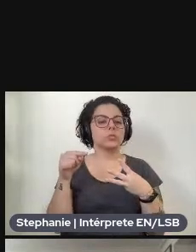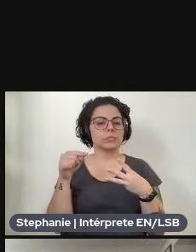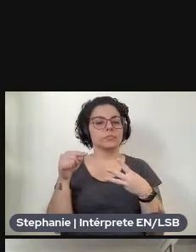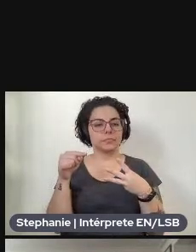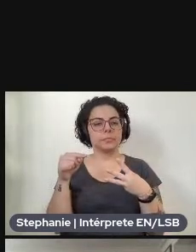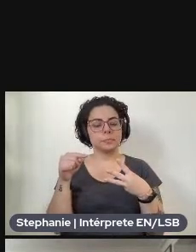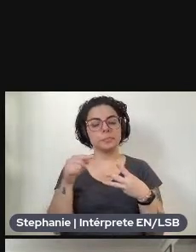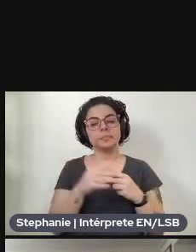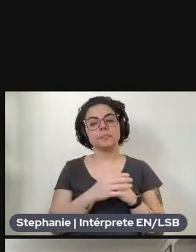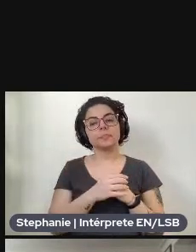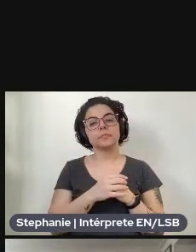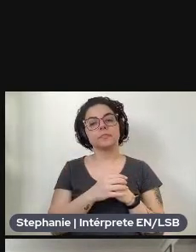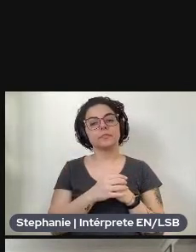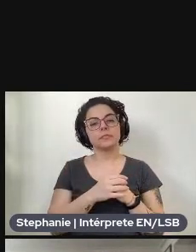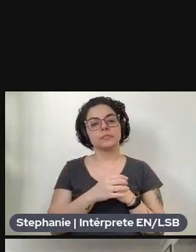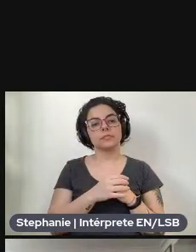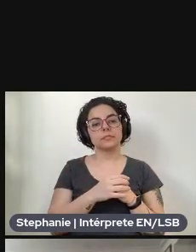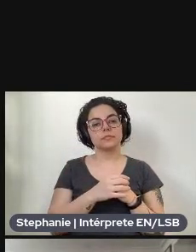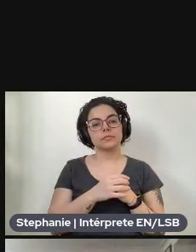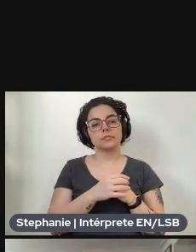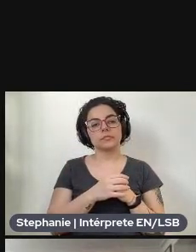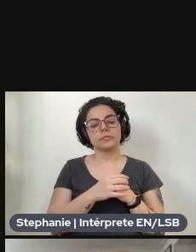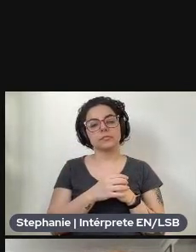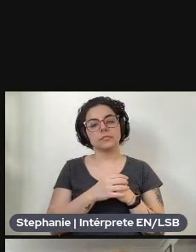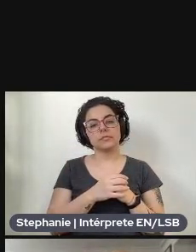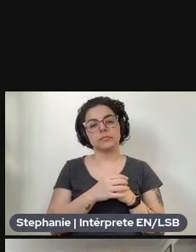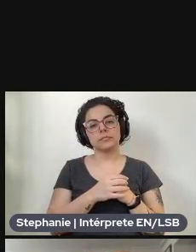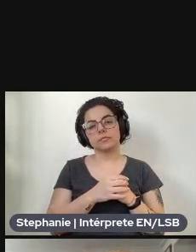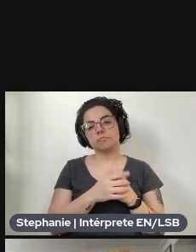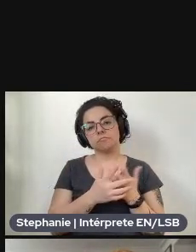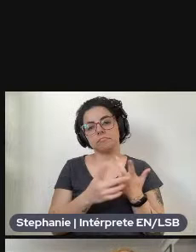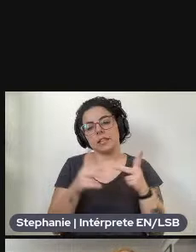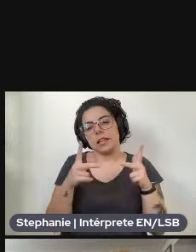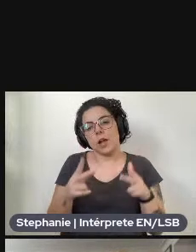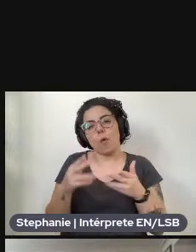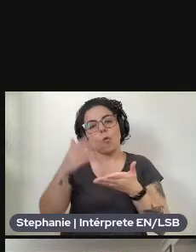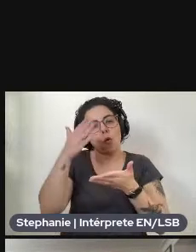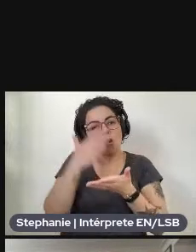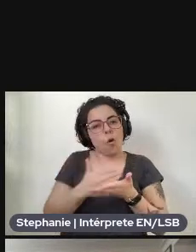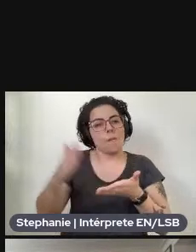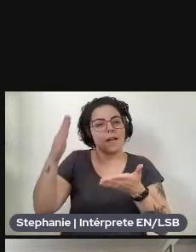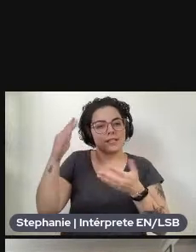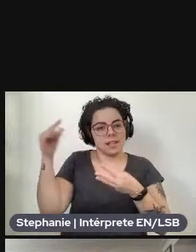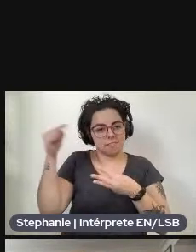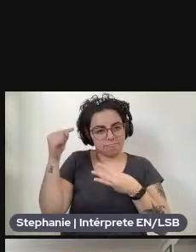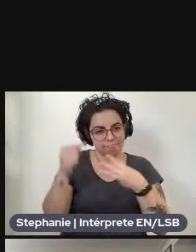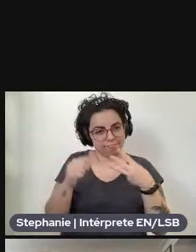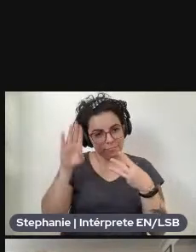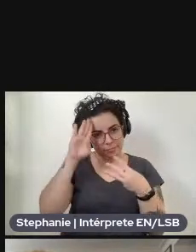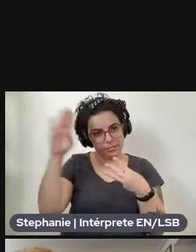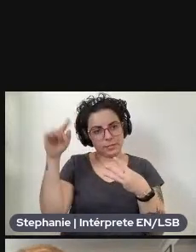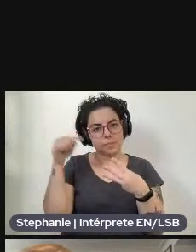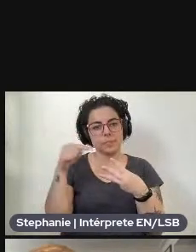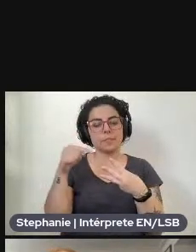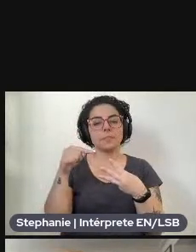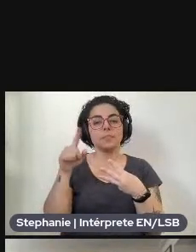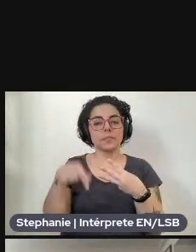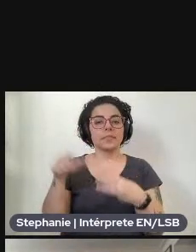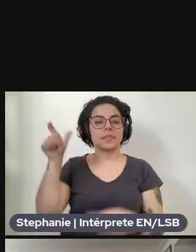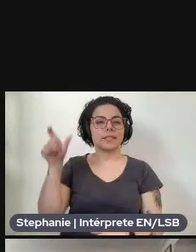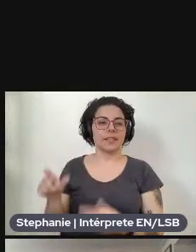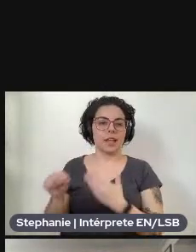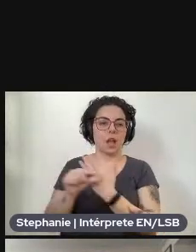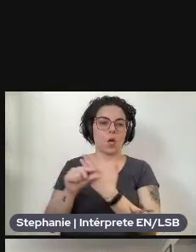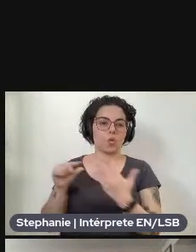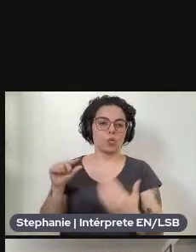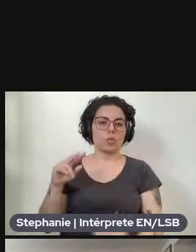premissas, chamo-lhes pontos de partida, e o primeiro ponto são as 3 citações de Michael Halliday. O primeiro